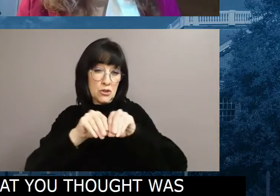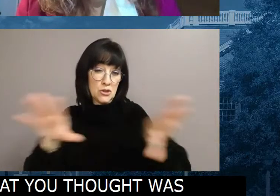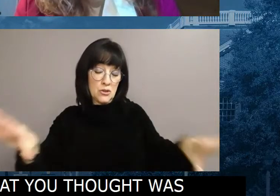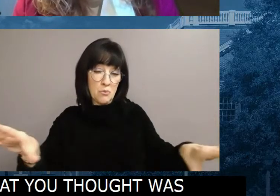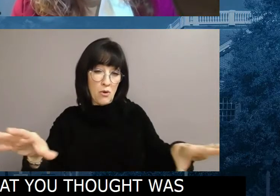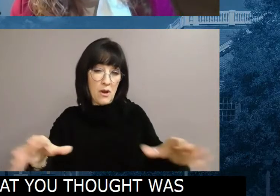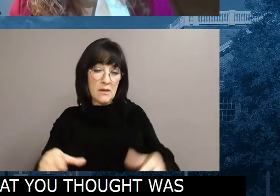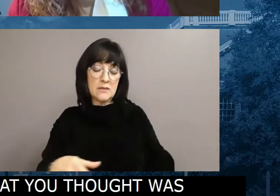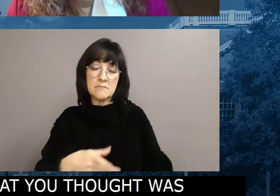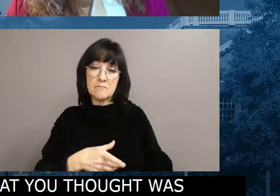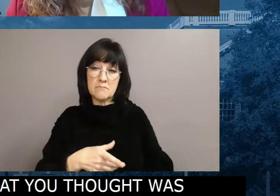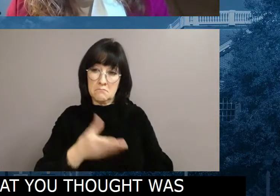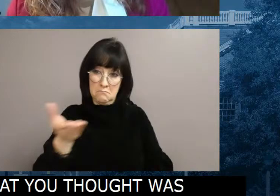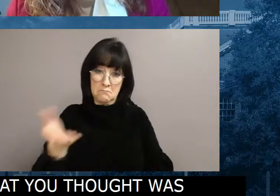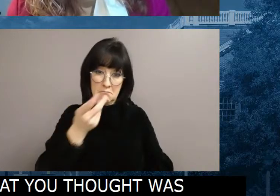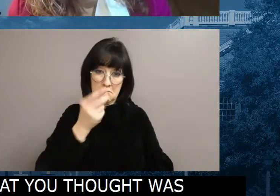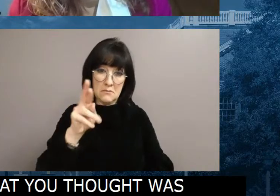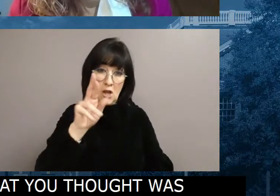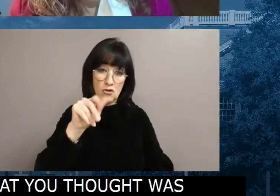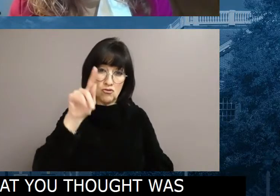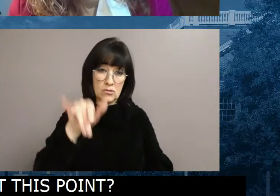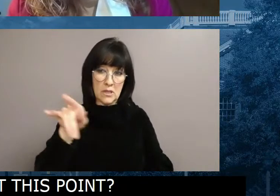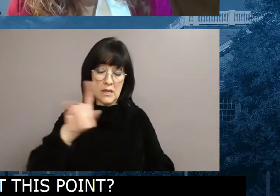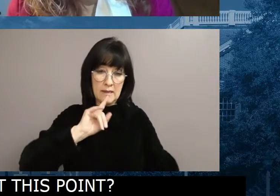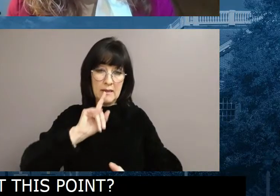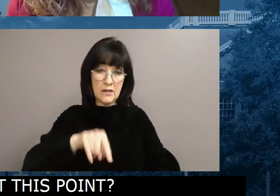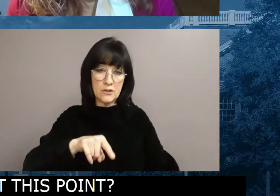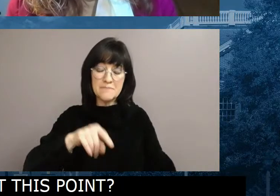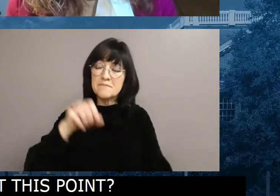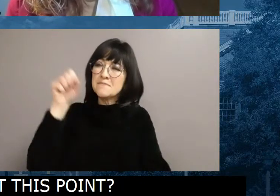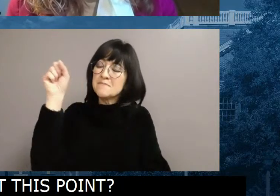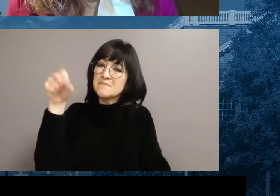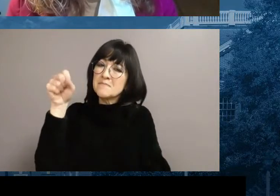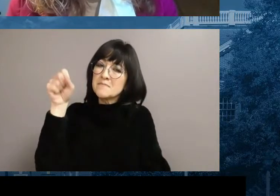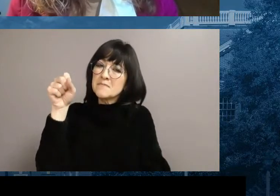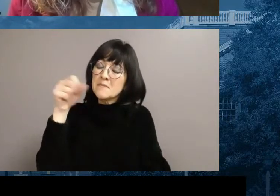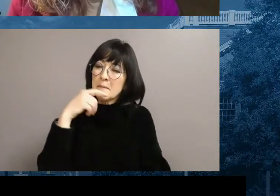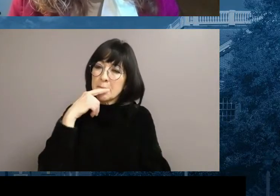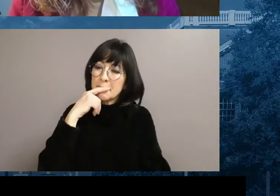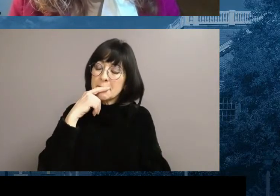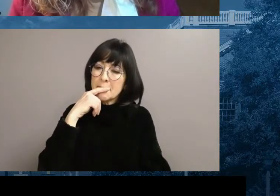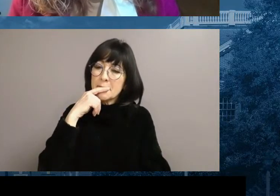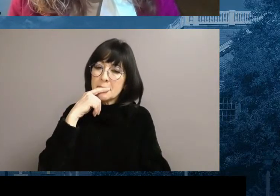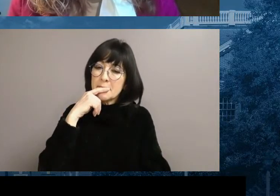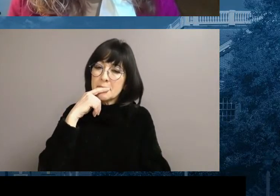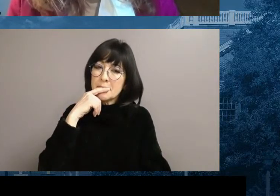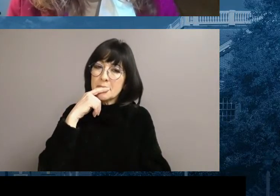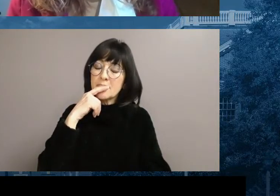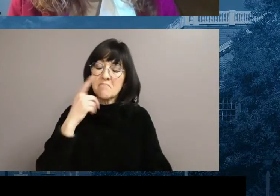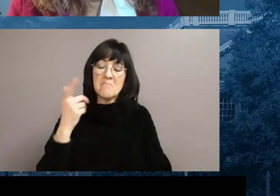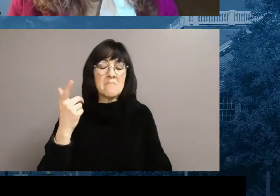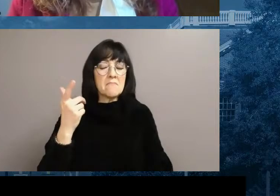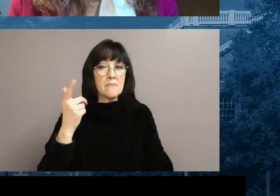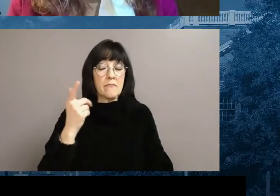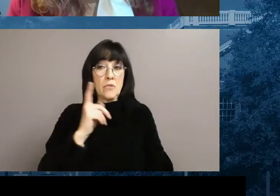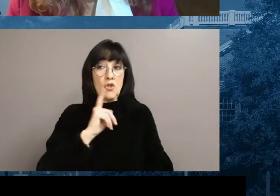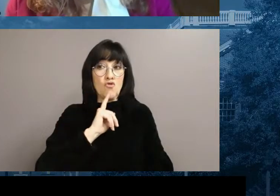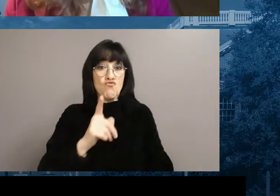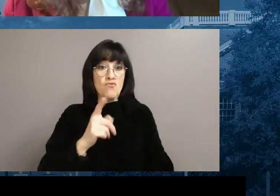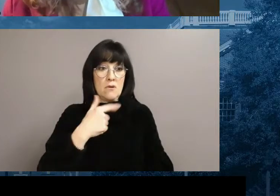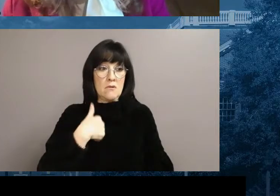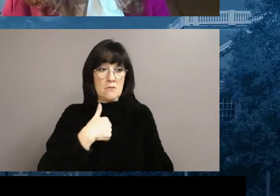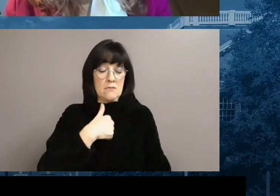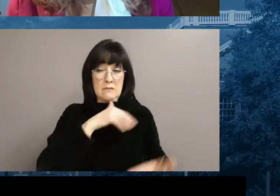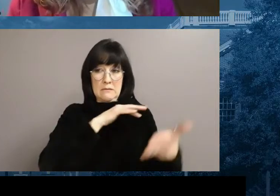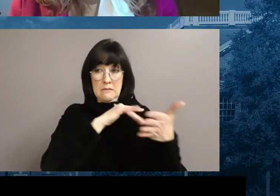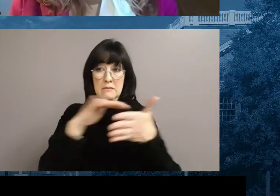Yeah, Brandon, I would say it is, I think, what we've expected. In fact, I think the